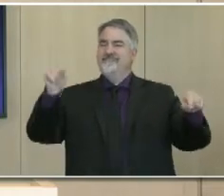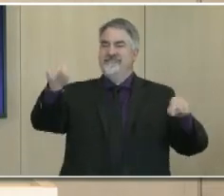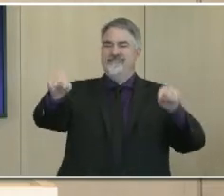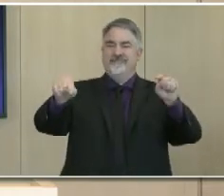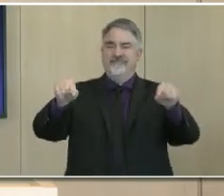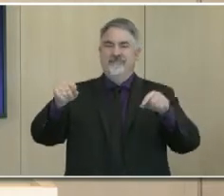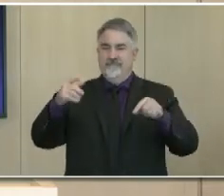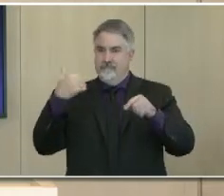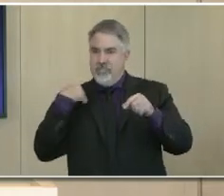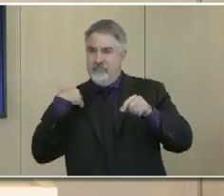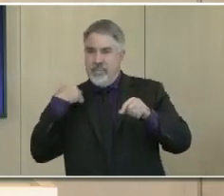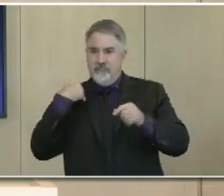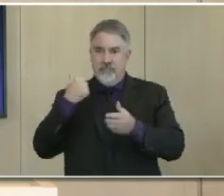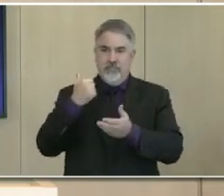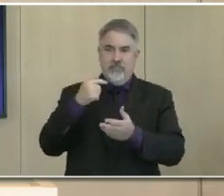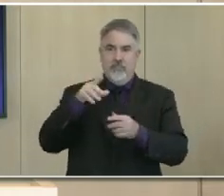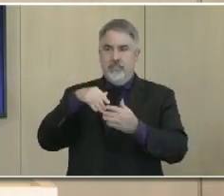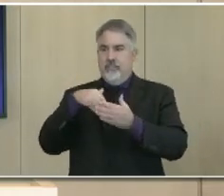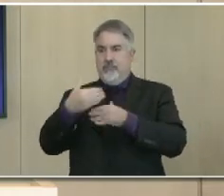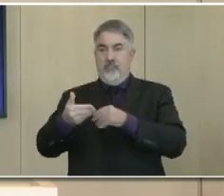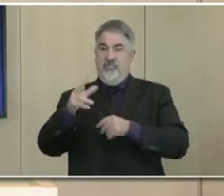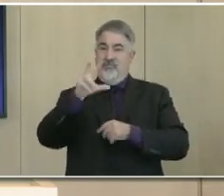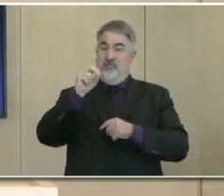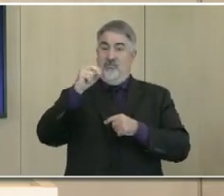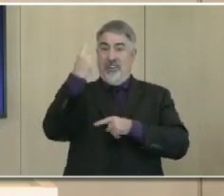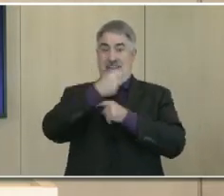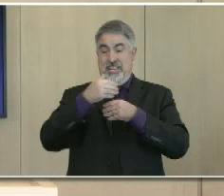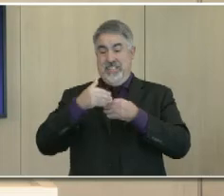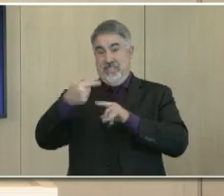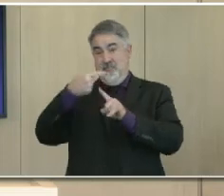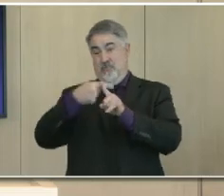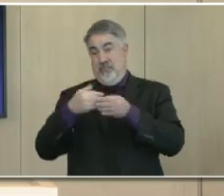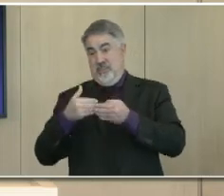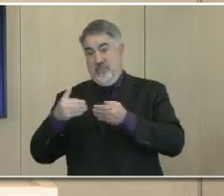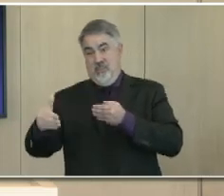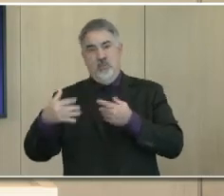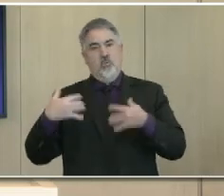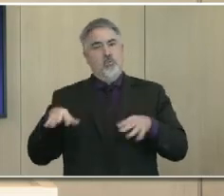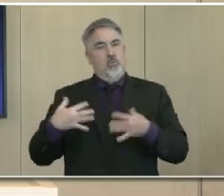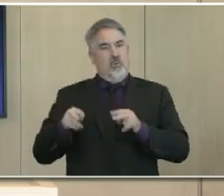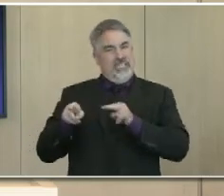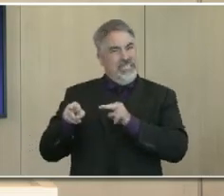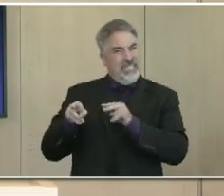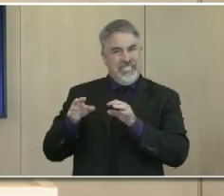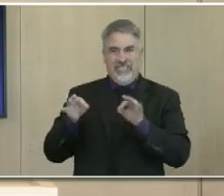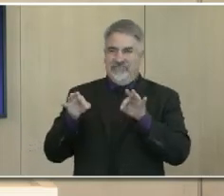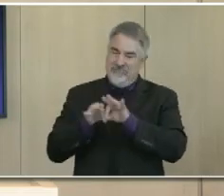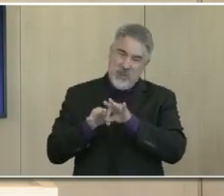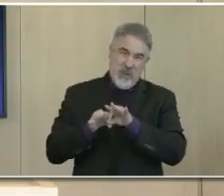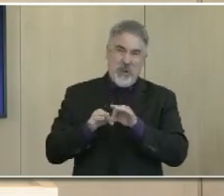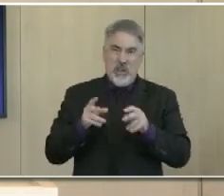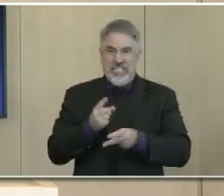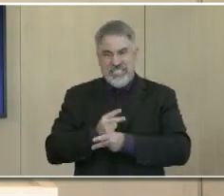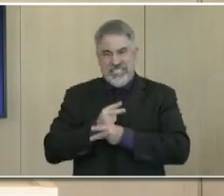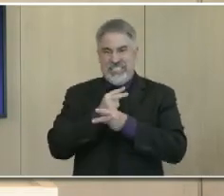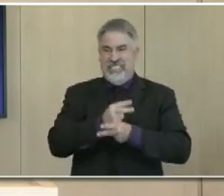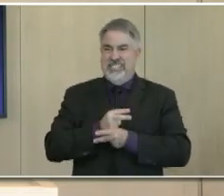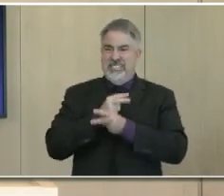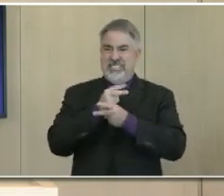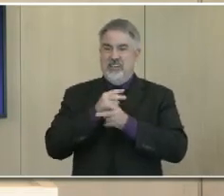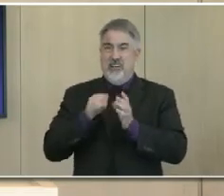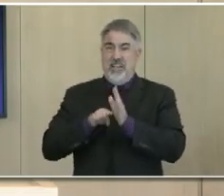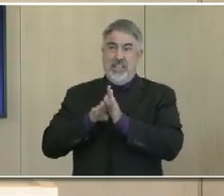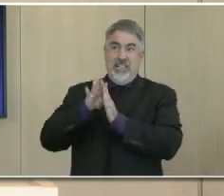having this next 30 days be the defining moment for our region and the point at which we will chart our trajectory of if we end up